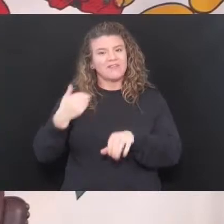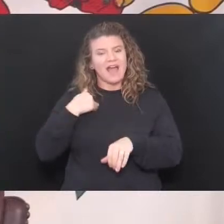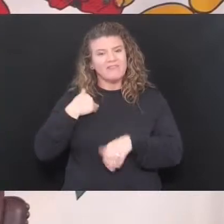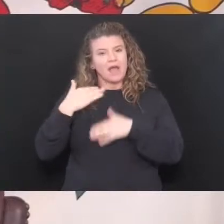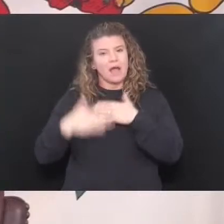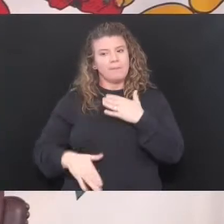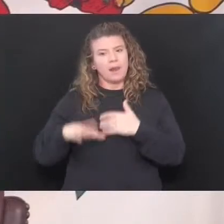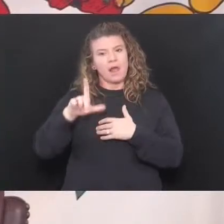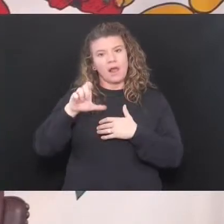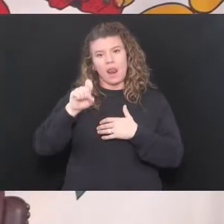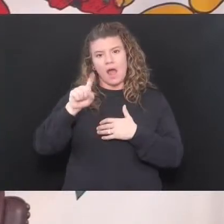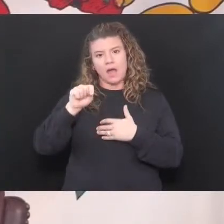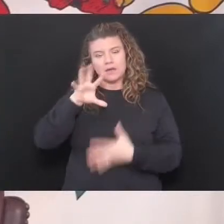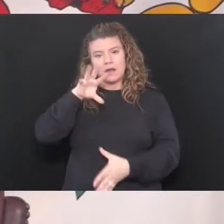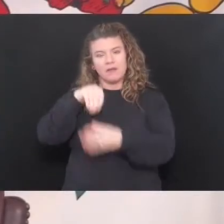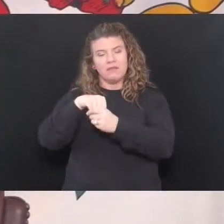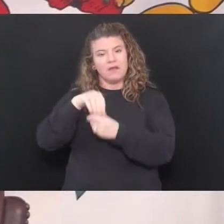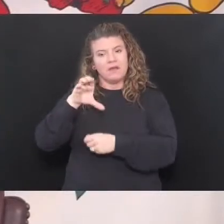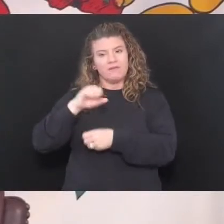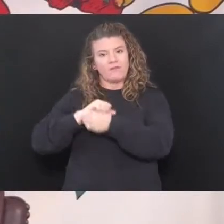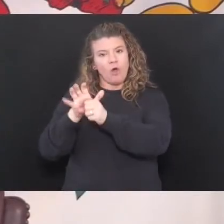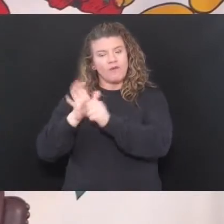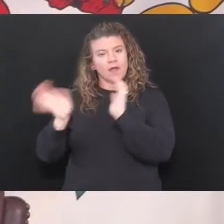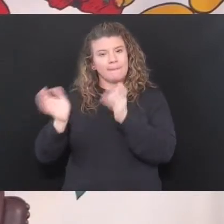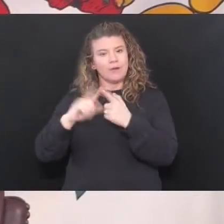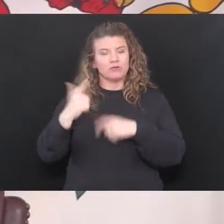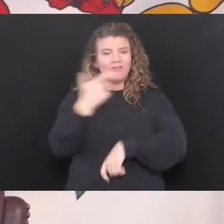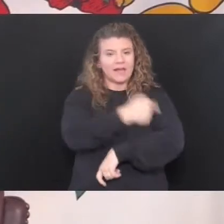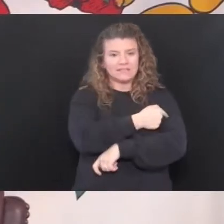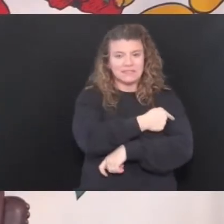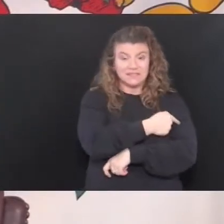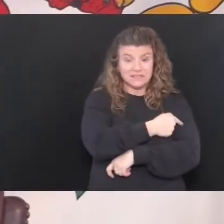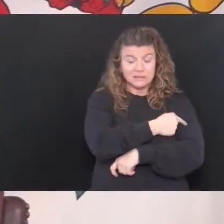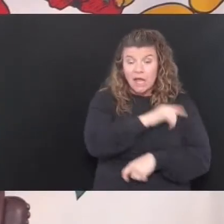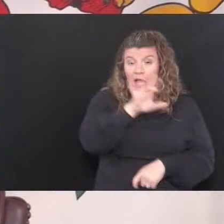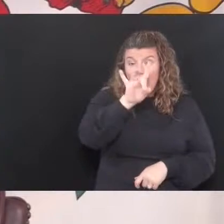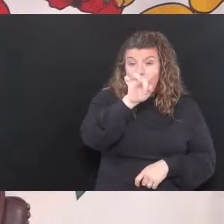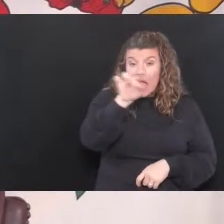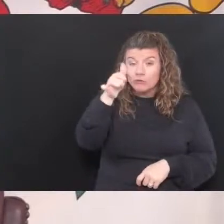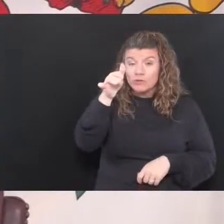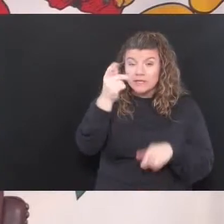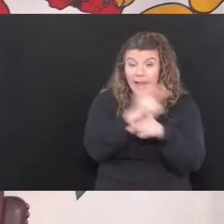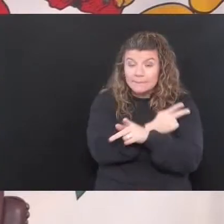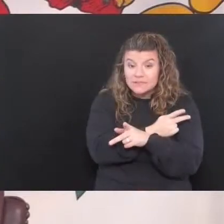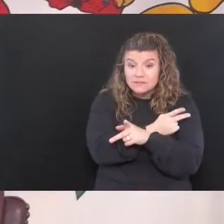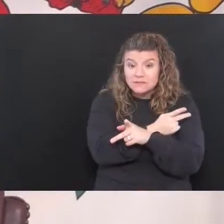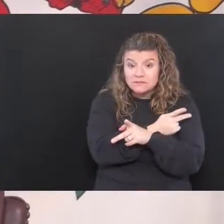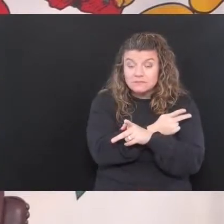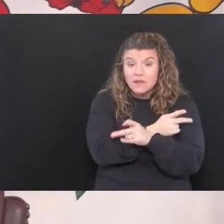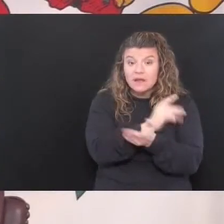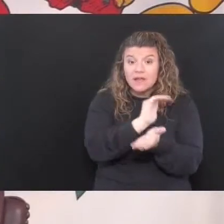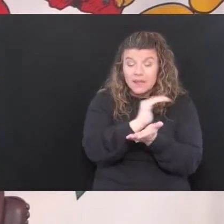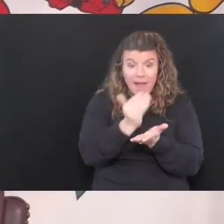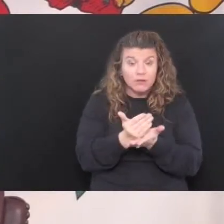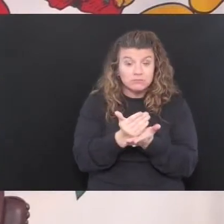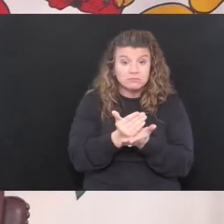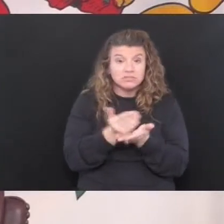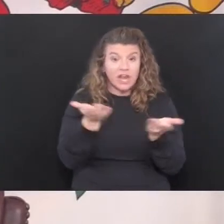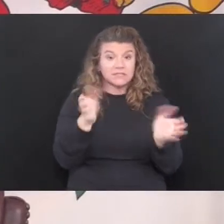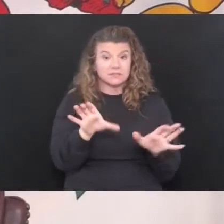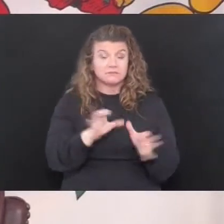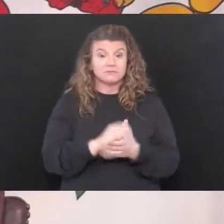from COVID than taking the vaccine. 8 to 10 times the amount, you know, the